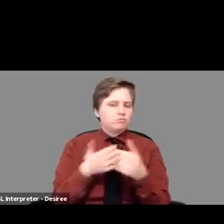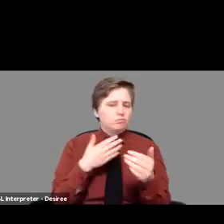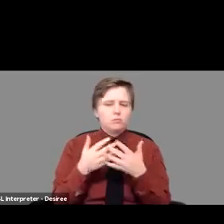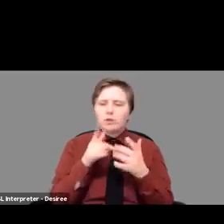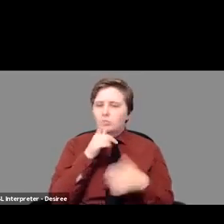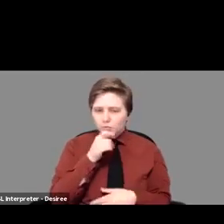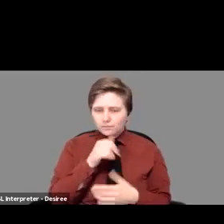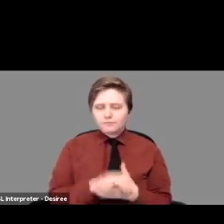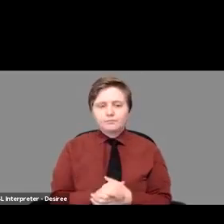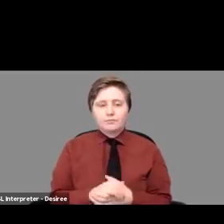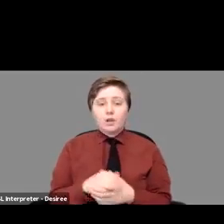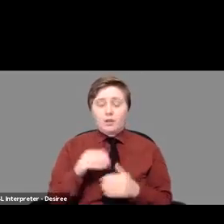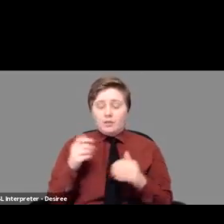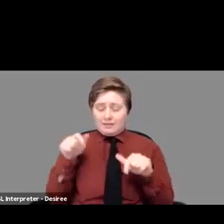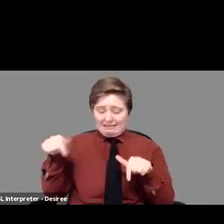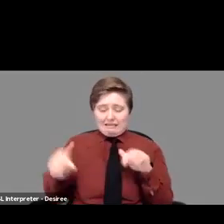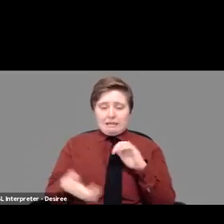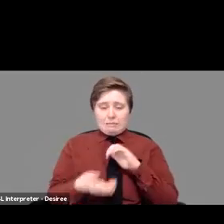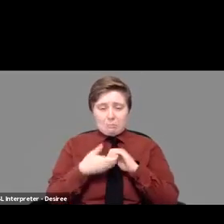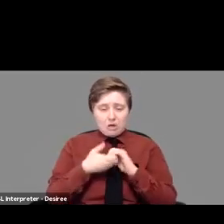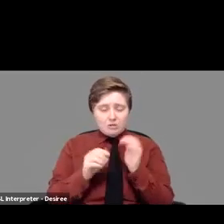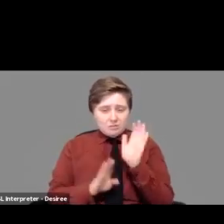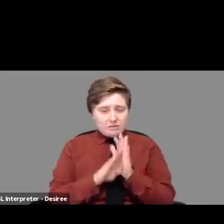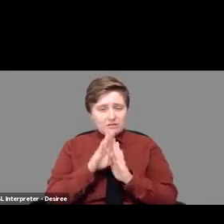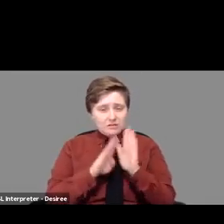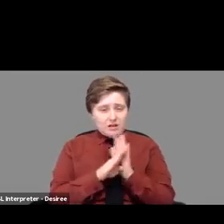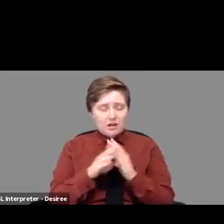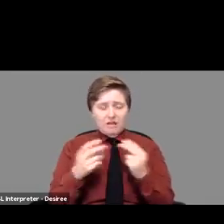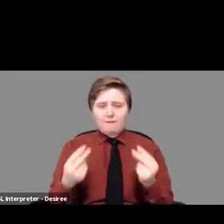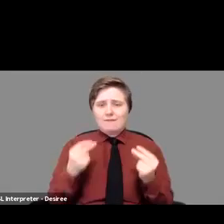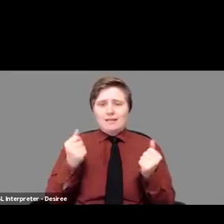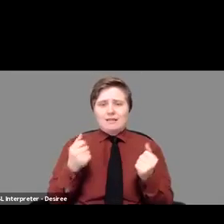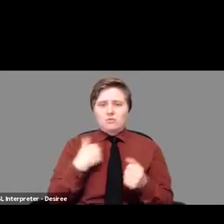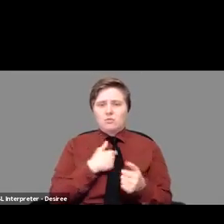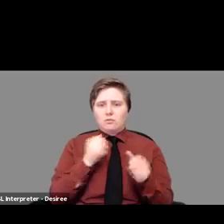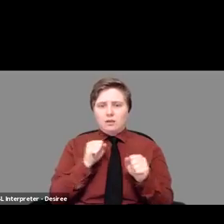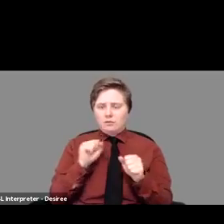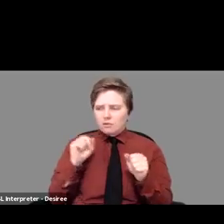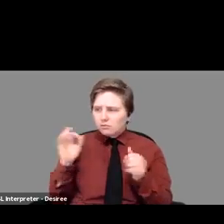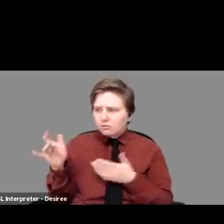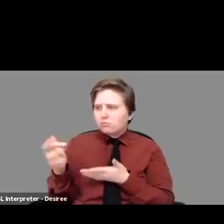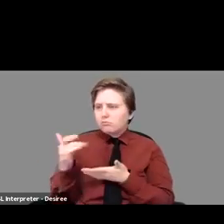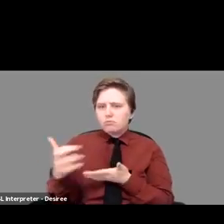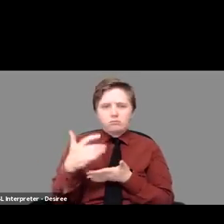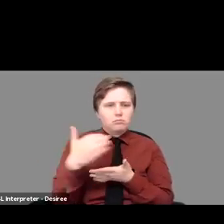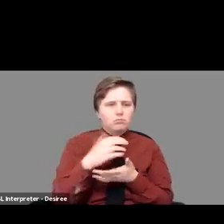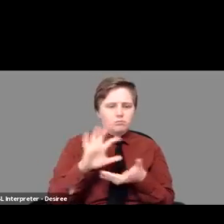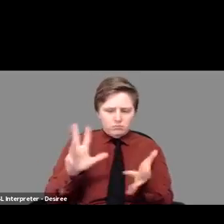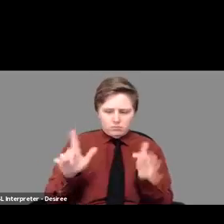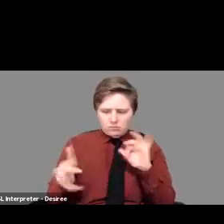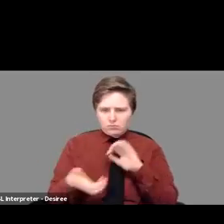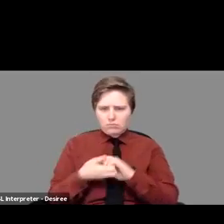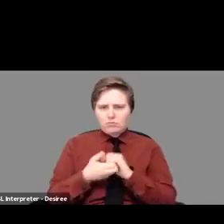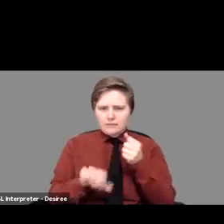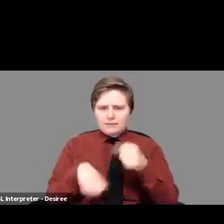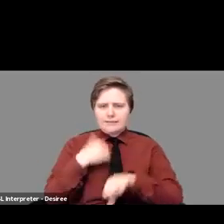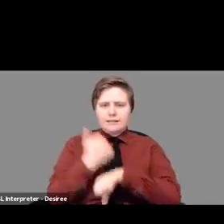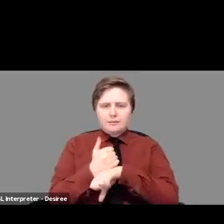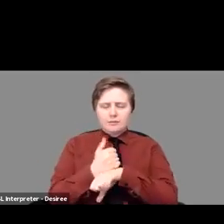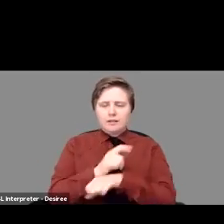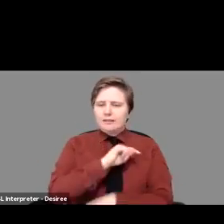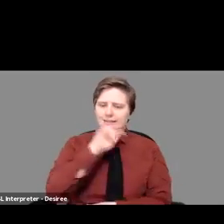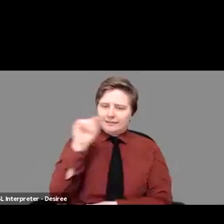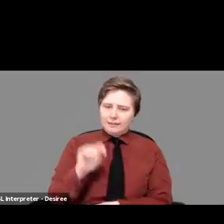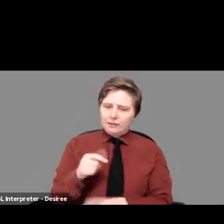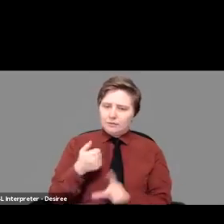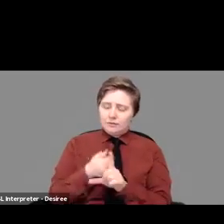the partnerships we have developed, because of how quickly and nimbly we've been able to pull some of these things together, Toledo really is,